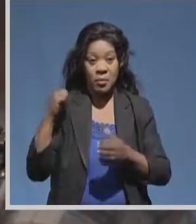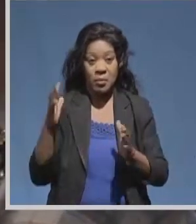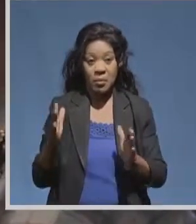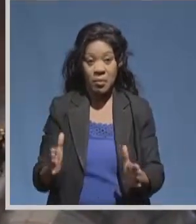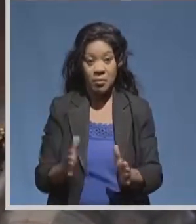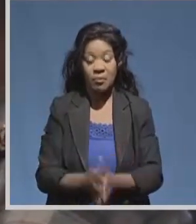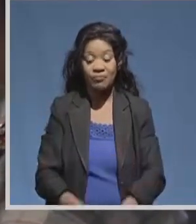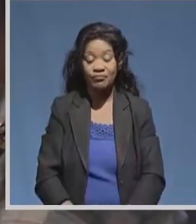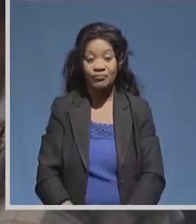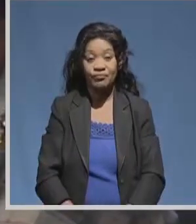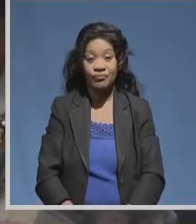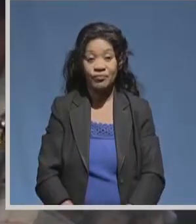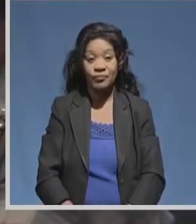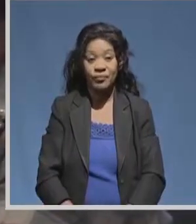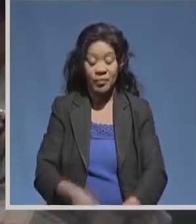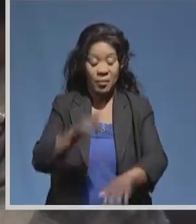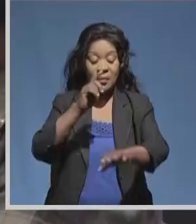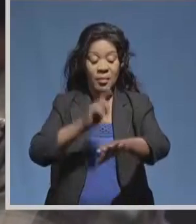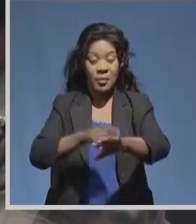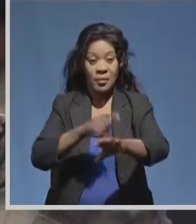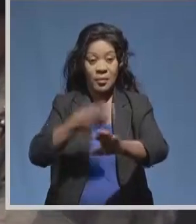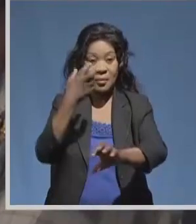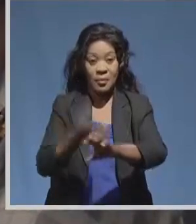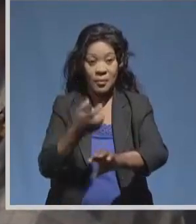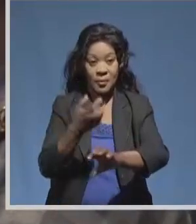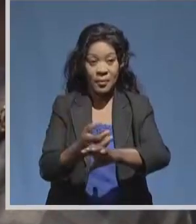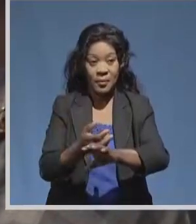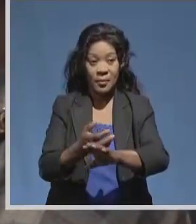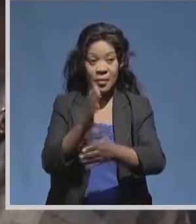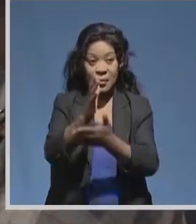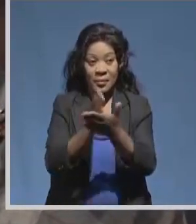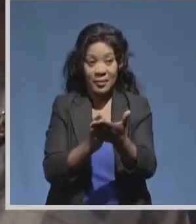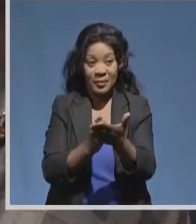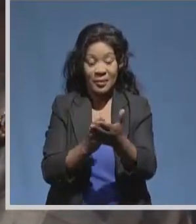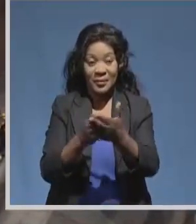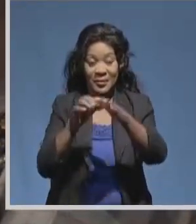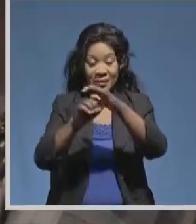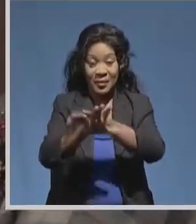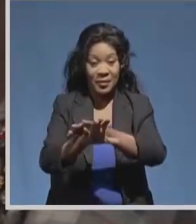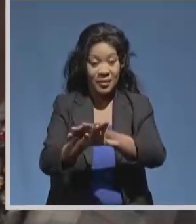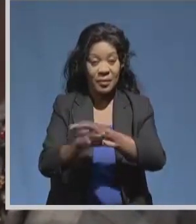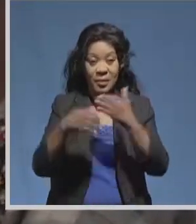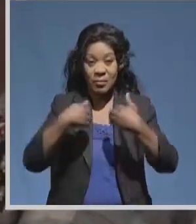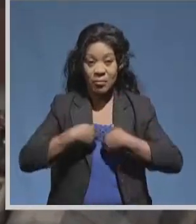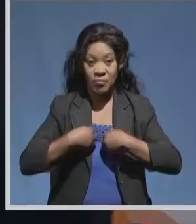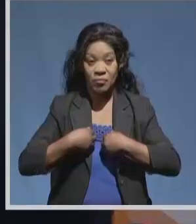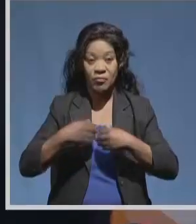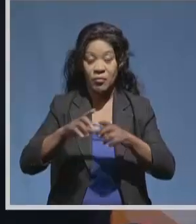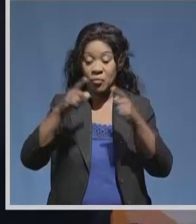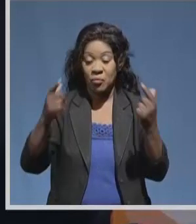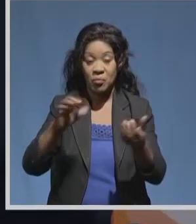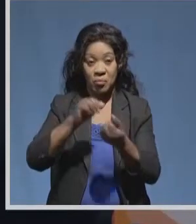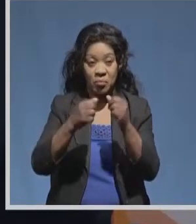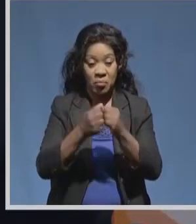tough times. Nearly every sector of the economy has been affected by the COVID-19 pandemic, and the government is calling